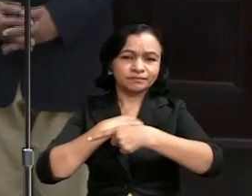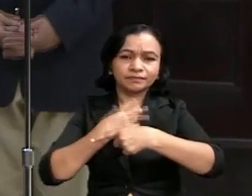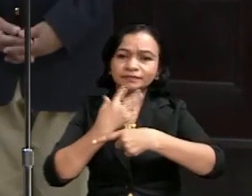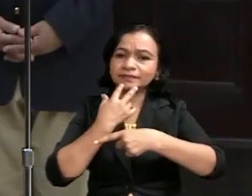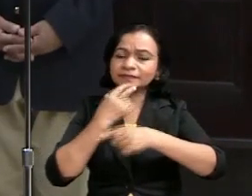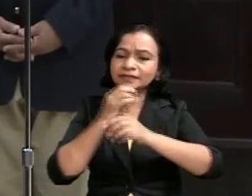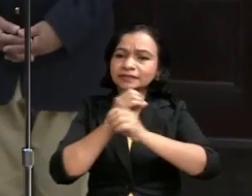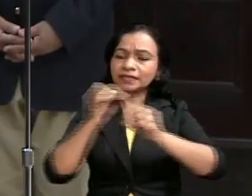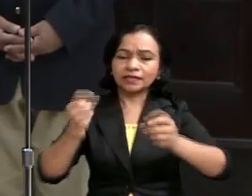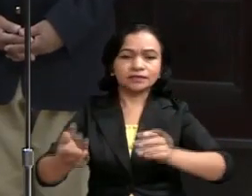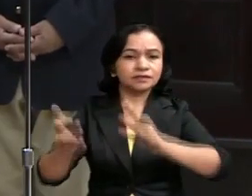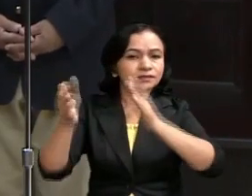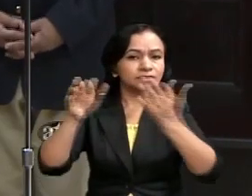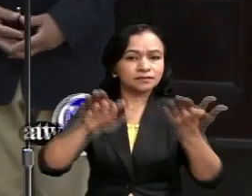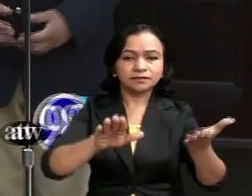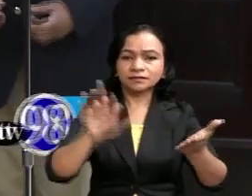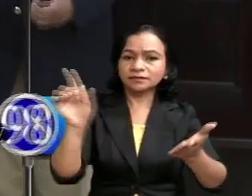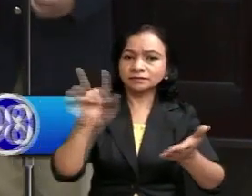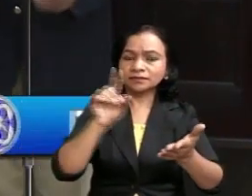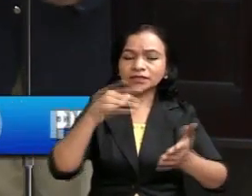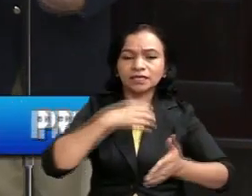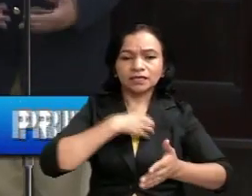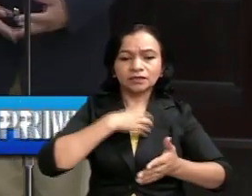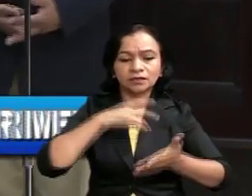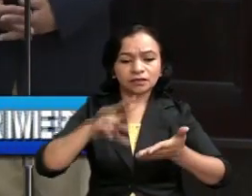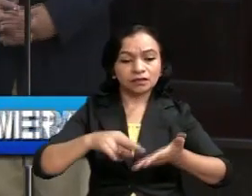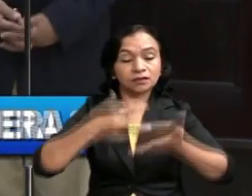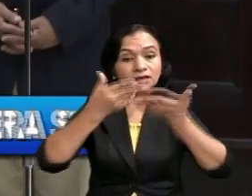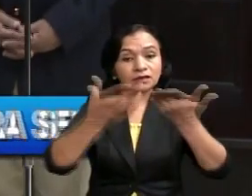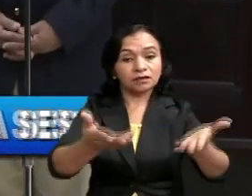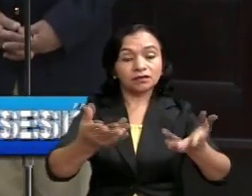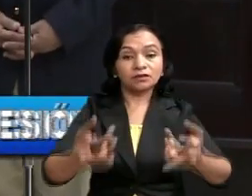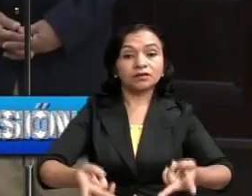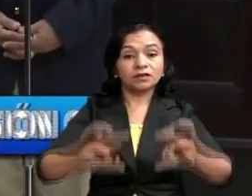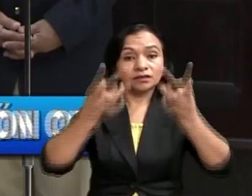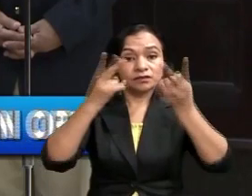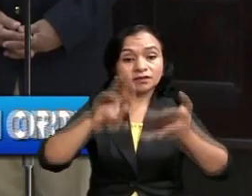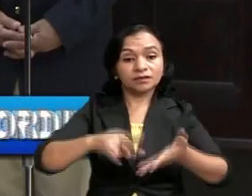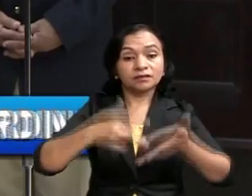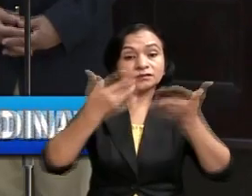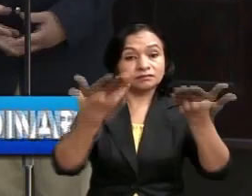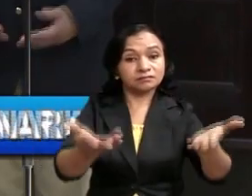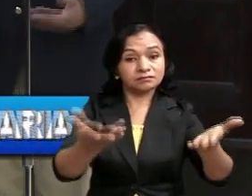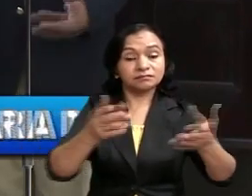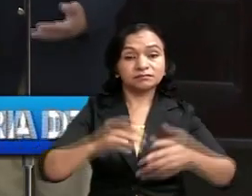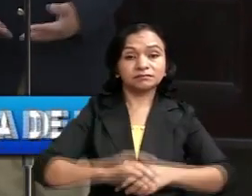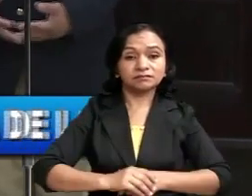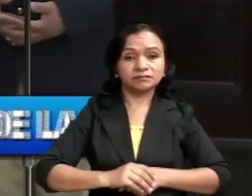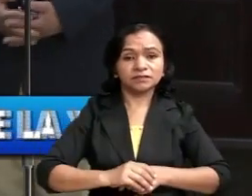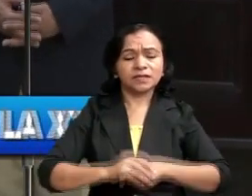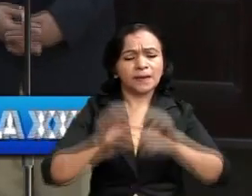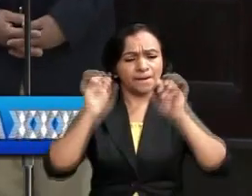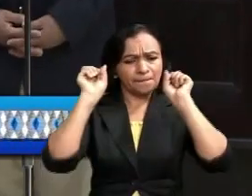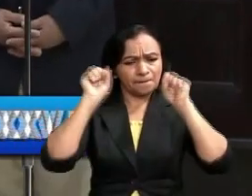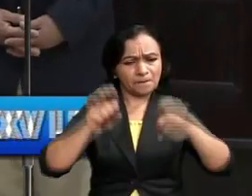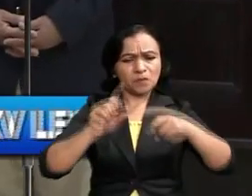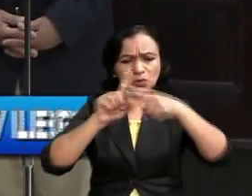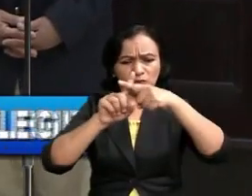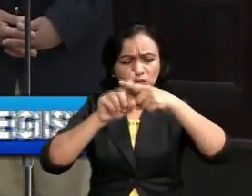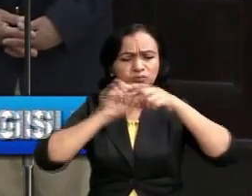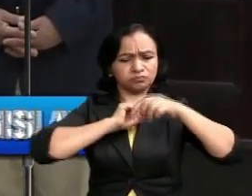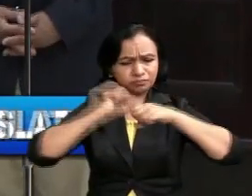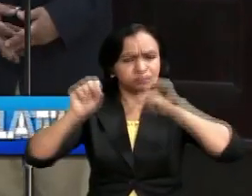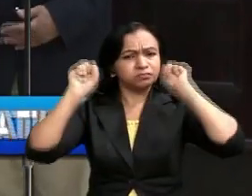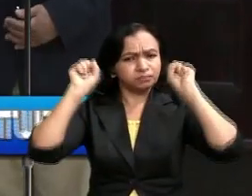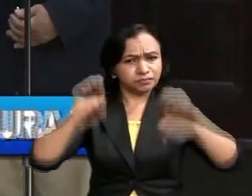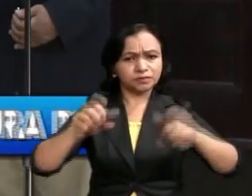quitó la vida. He gave it freely. Él la dio gratuitamente. He could have come off the cross. Él pudo bajarse de la cruz. But he stayed on